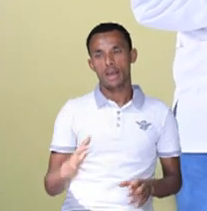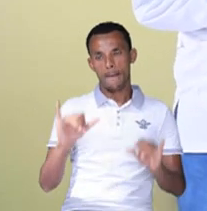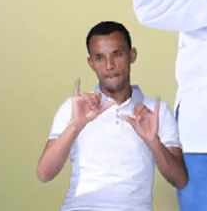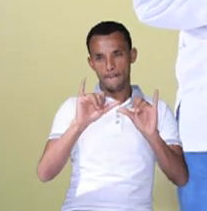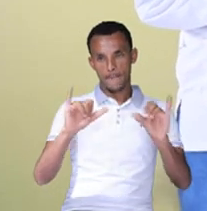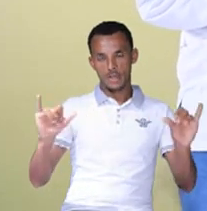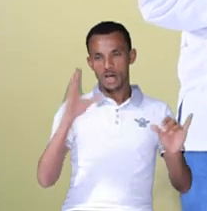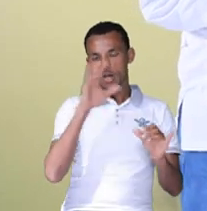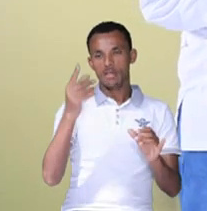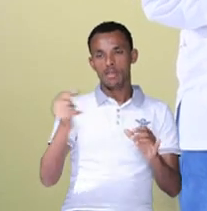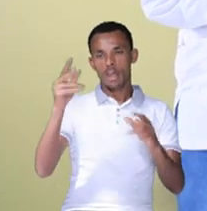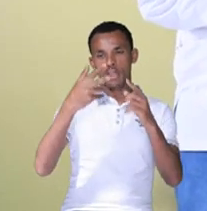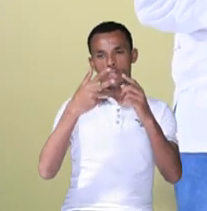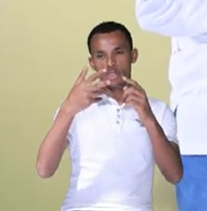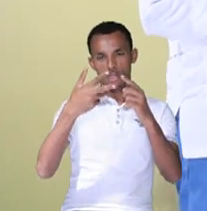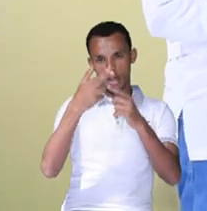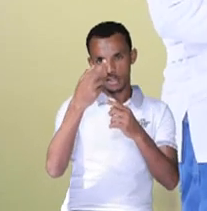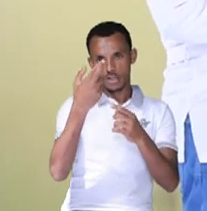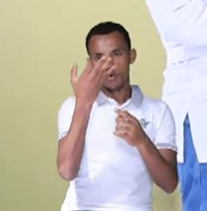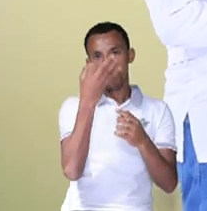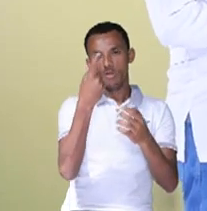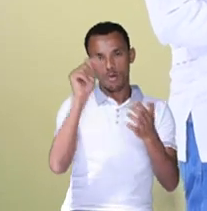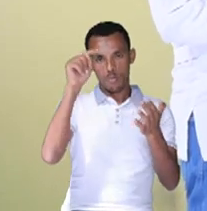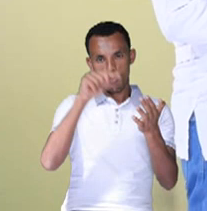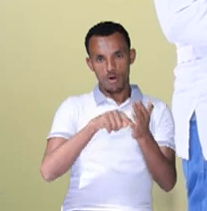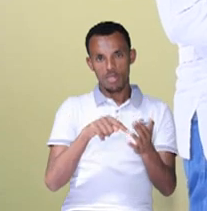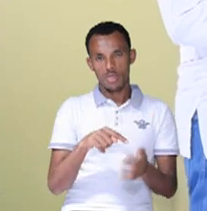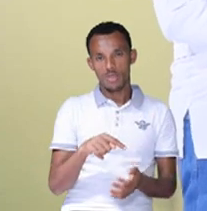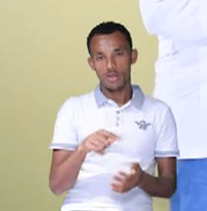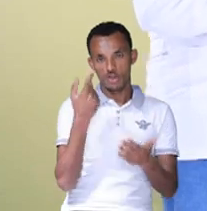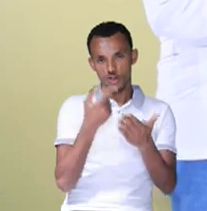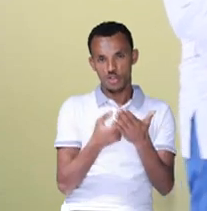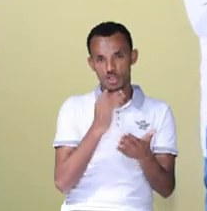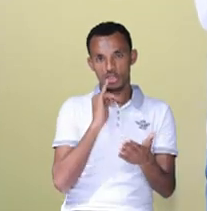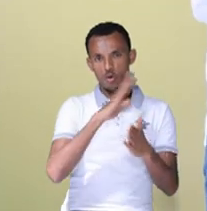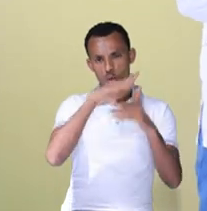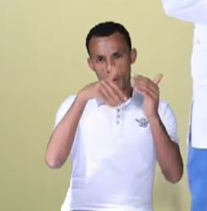measures and the intersection of the point. So this